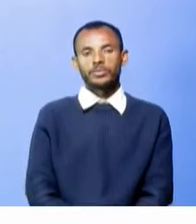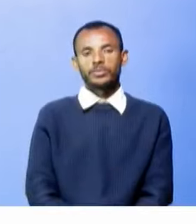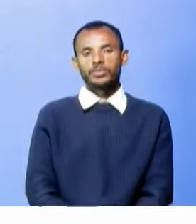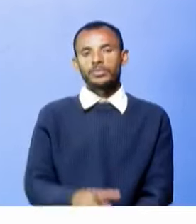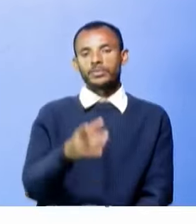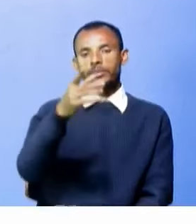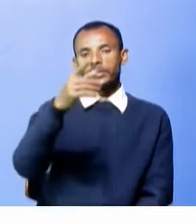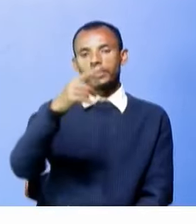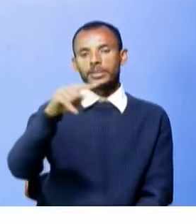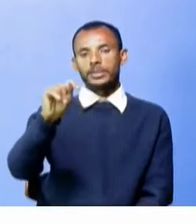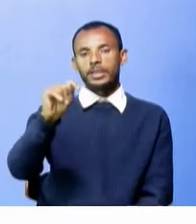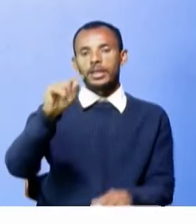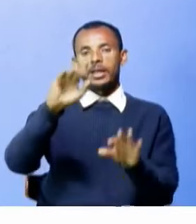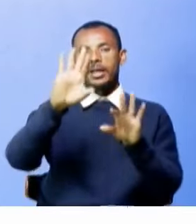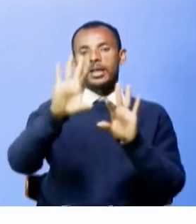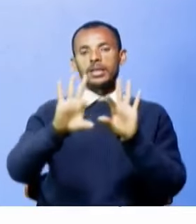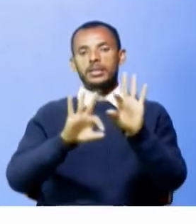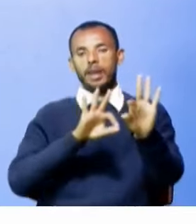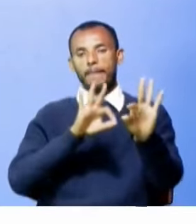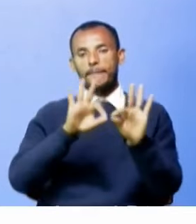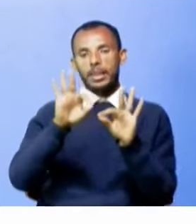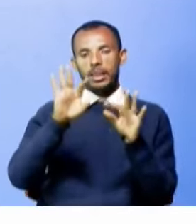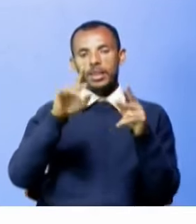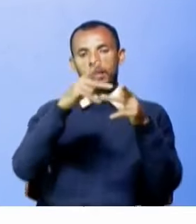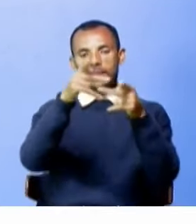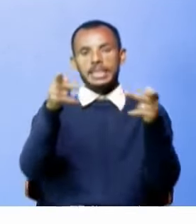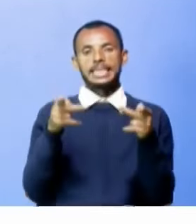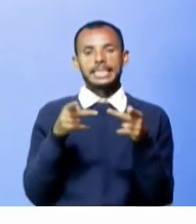the sample space?